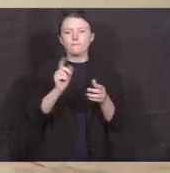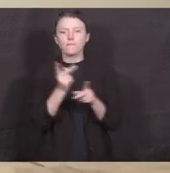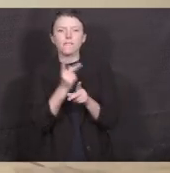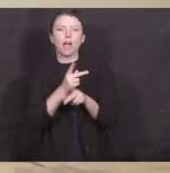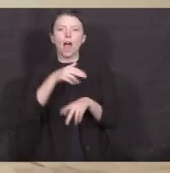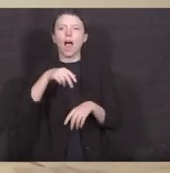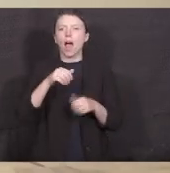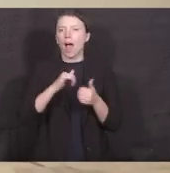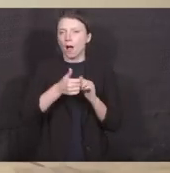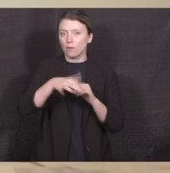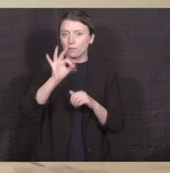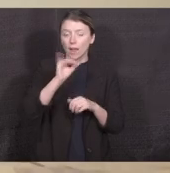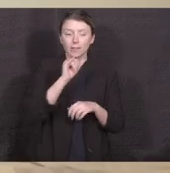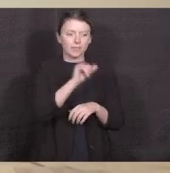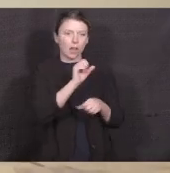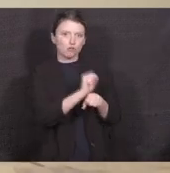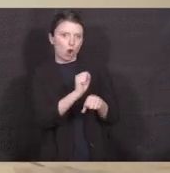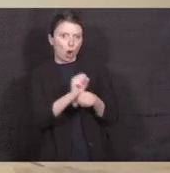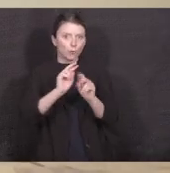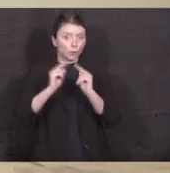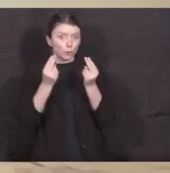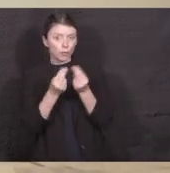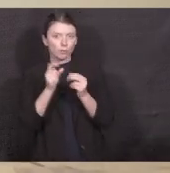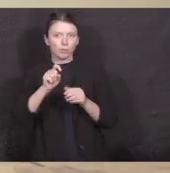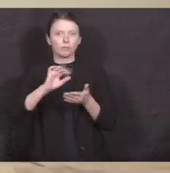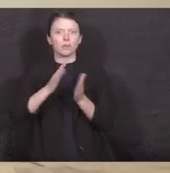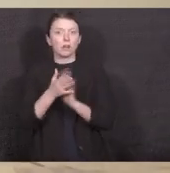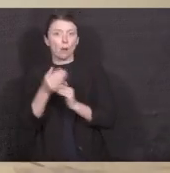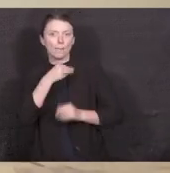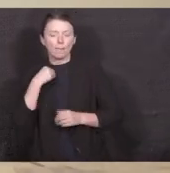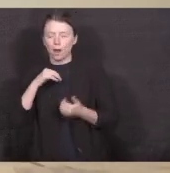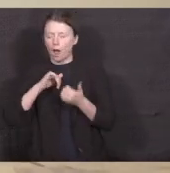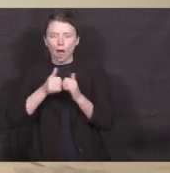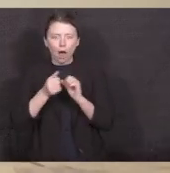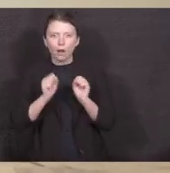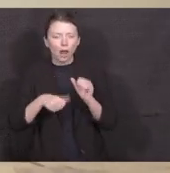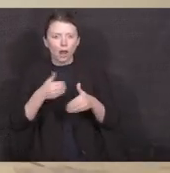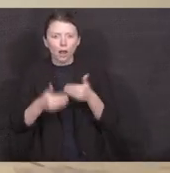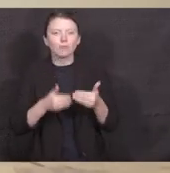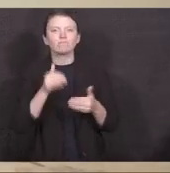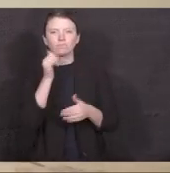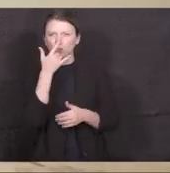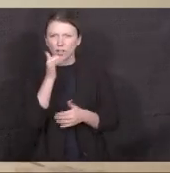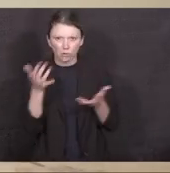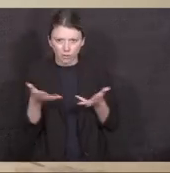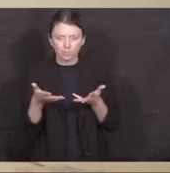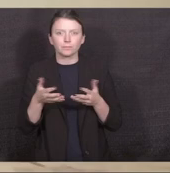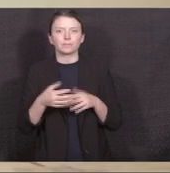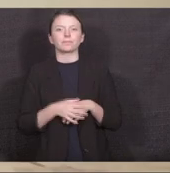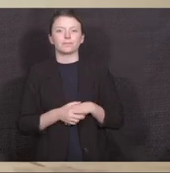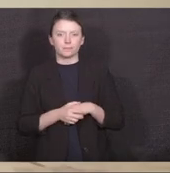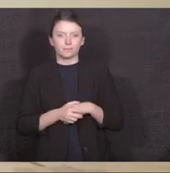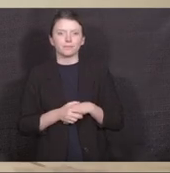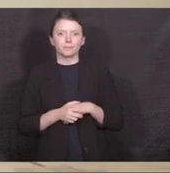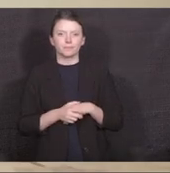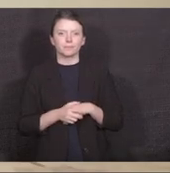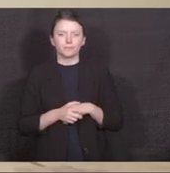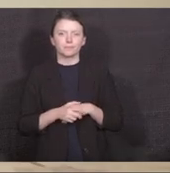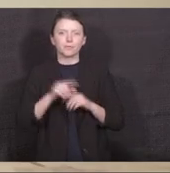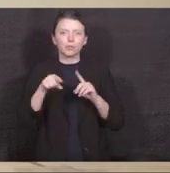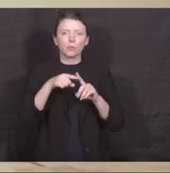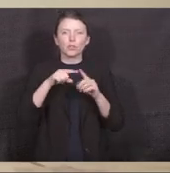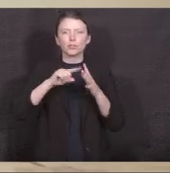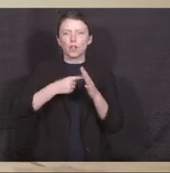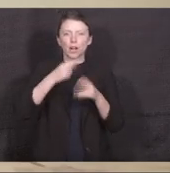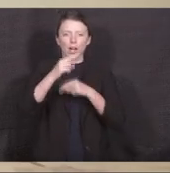it a unionized job? Do I need to become a union member? How do you do that? Once you start to look at the